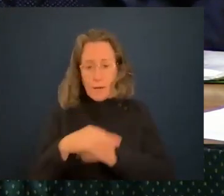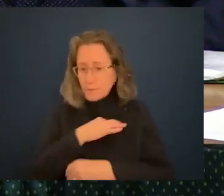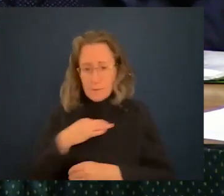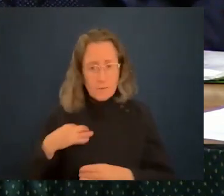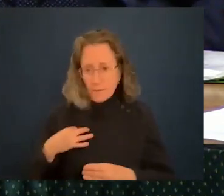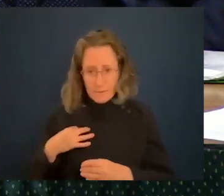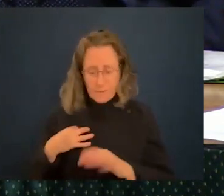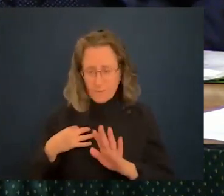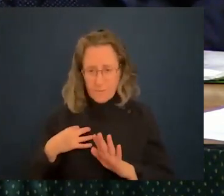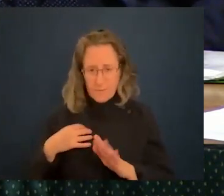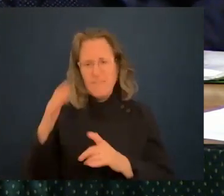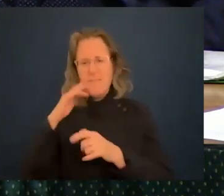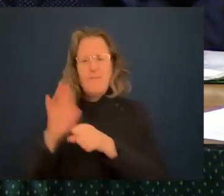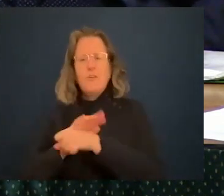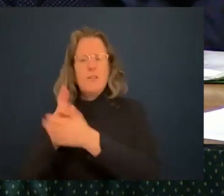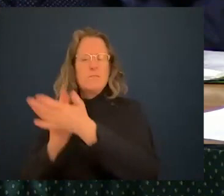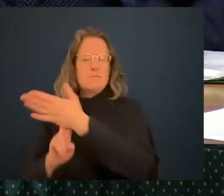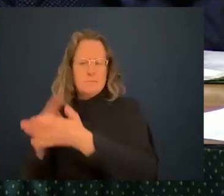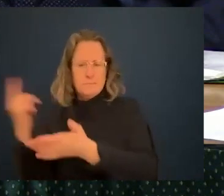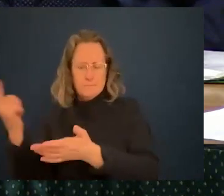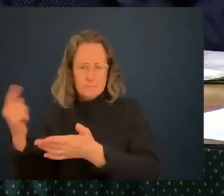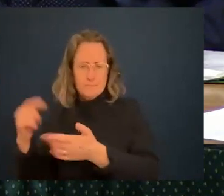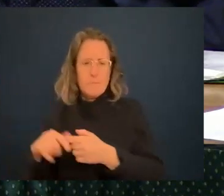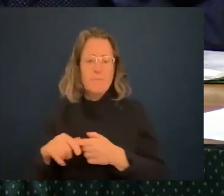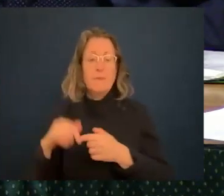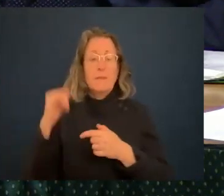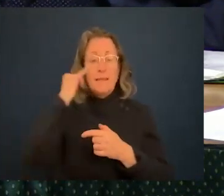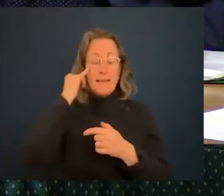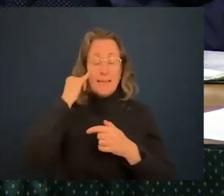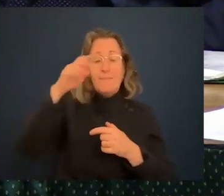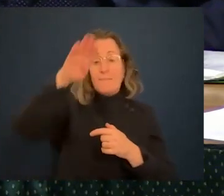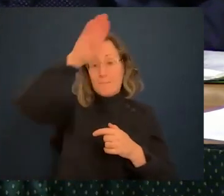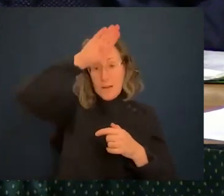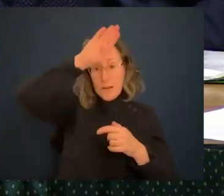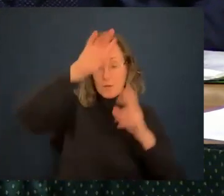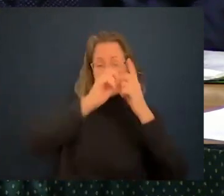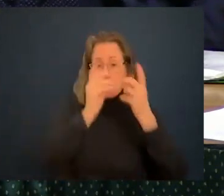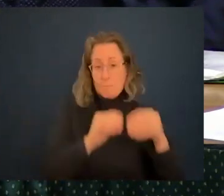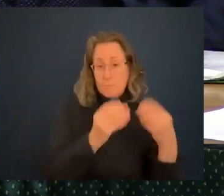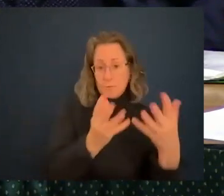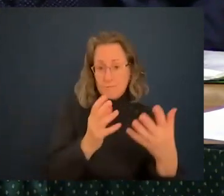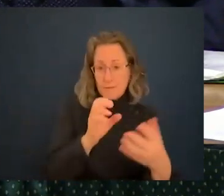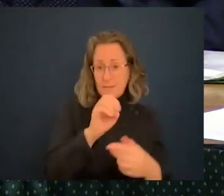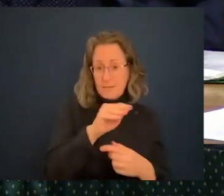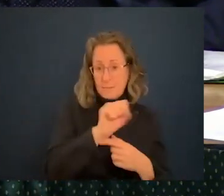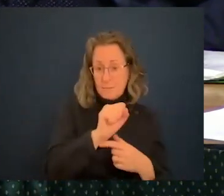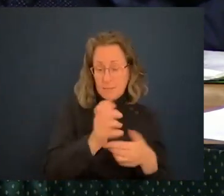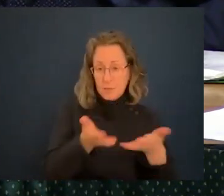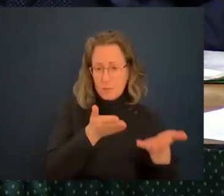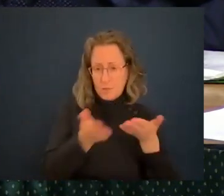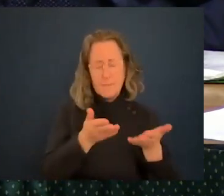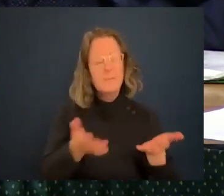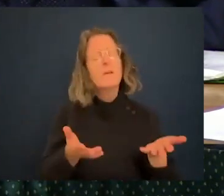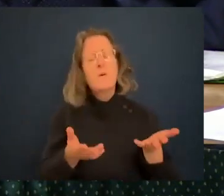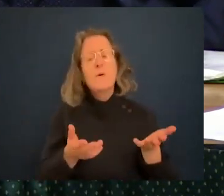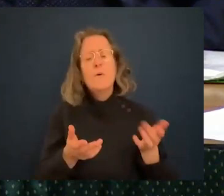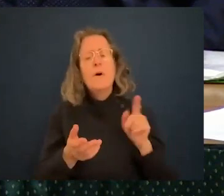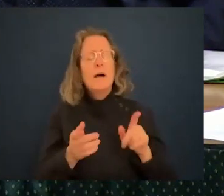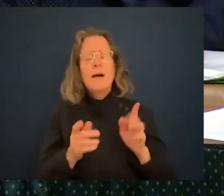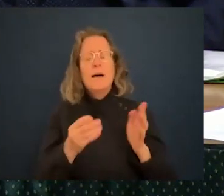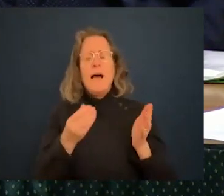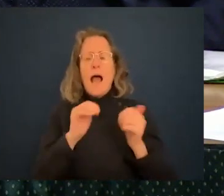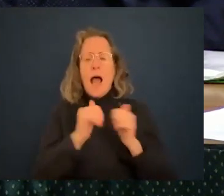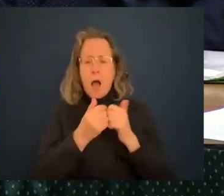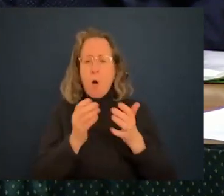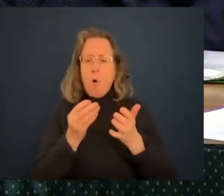the if the fire department took EMS in-house um there would be a different funding model for those